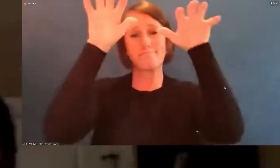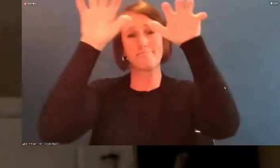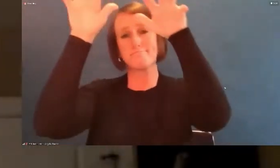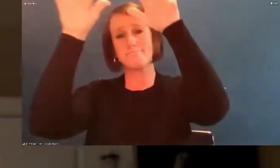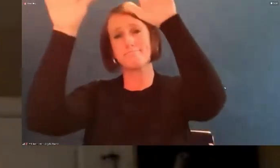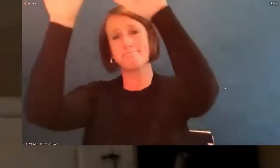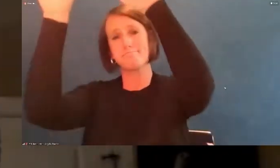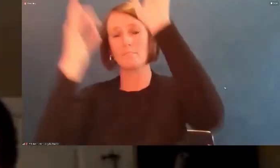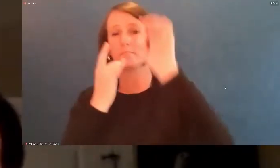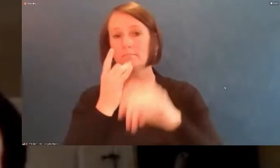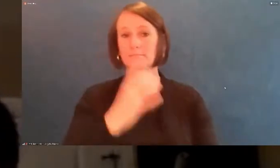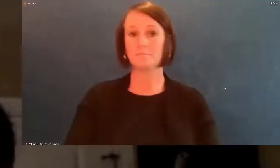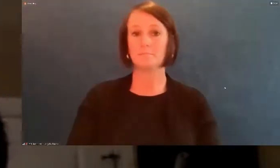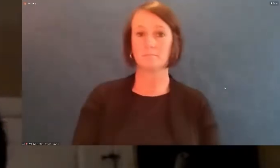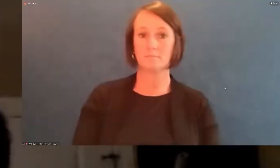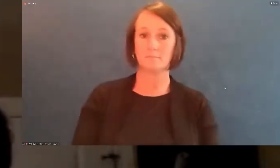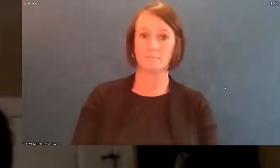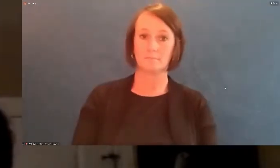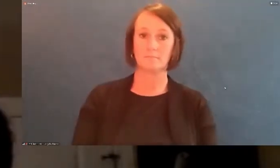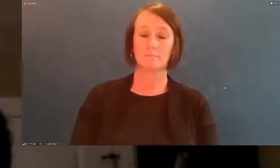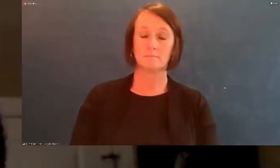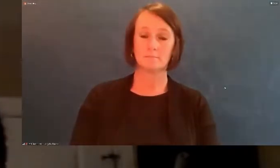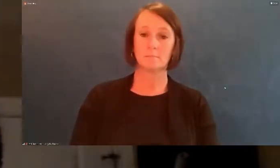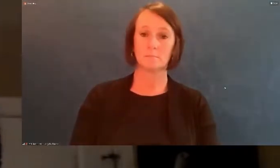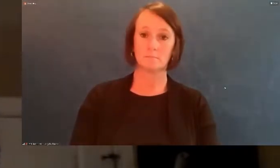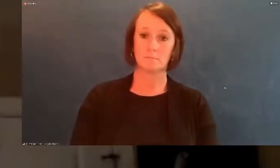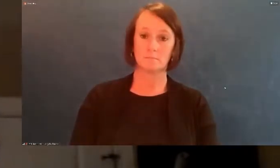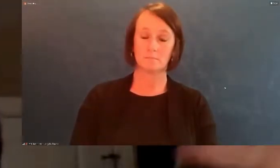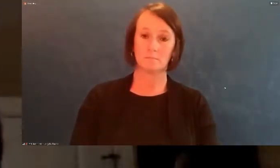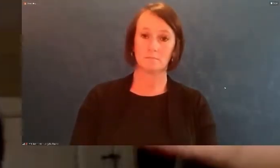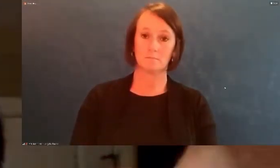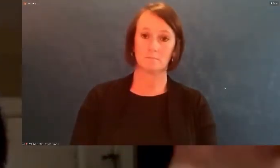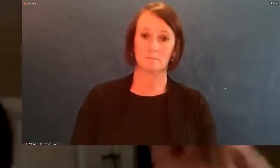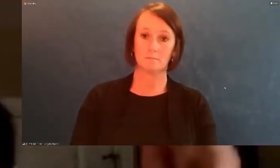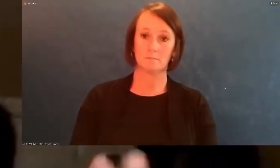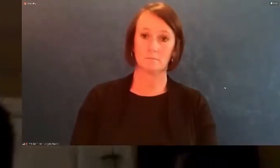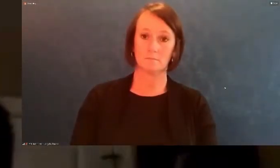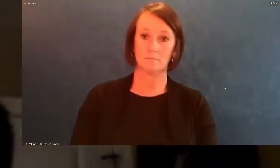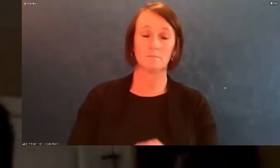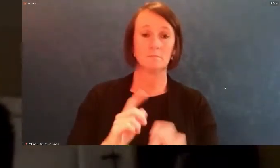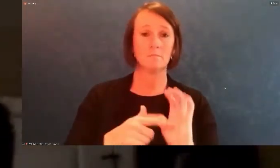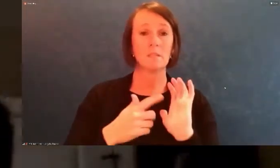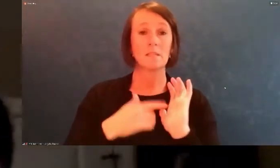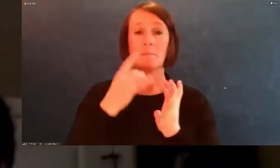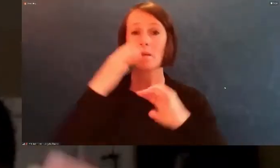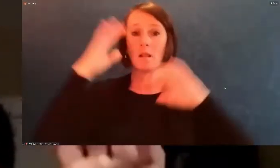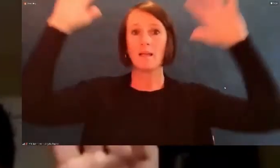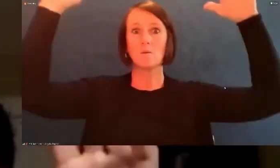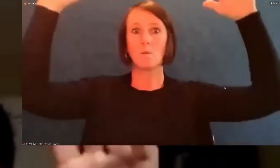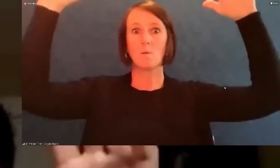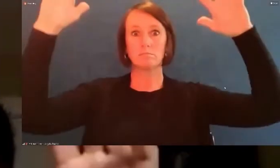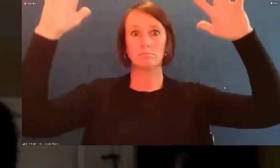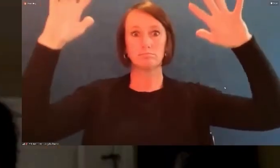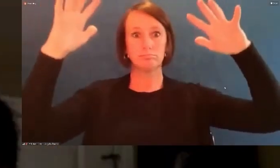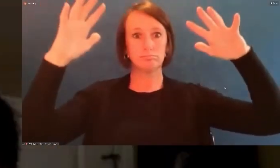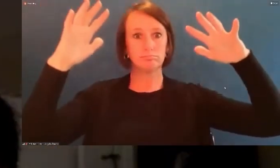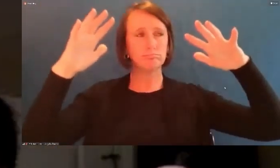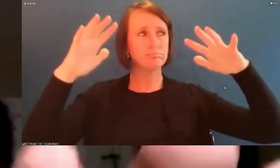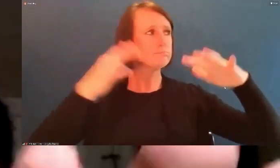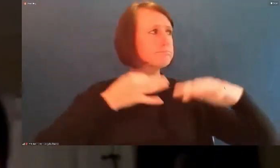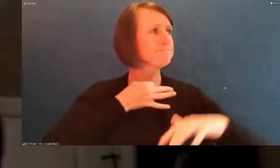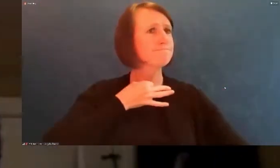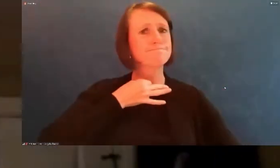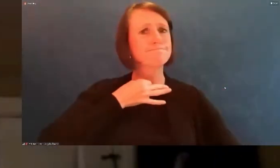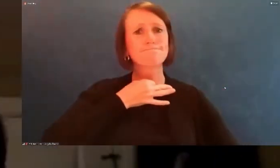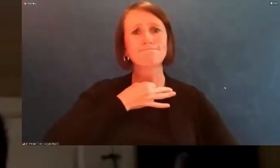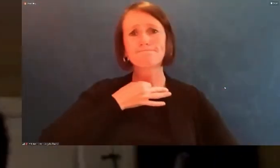grandpa. Now, sometimes when you're calling the Northern Lights, they'll come down because they're very curious. Don't forget, they're like children, right? They're very